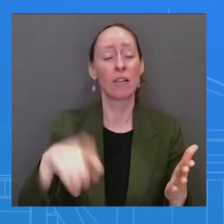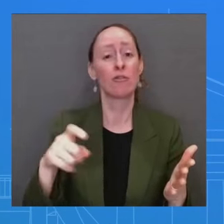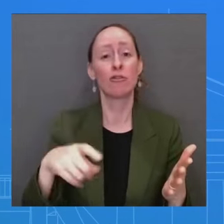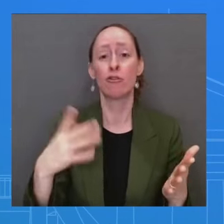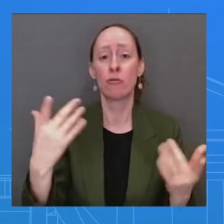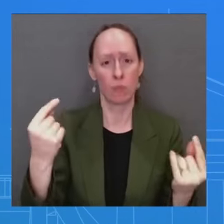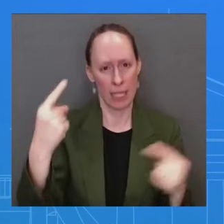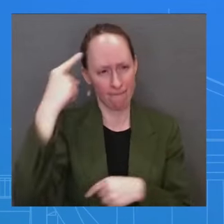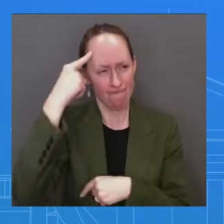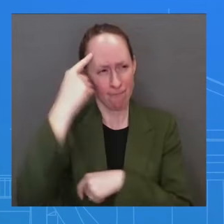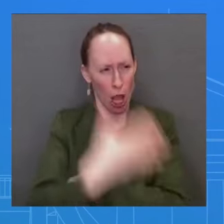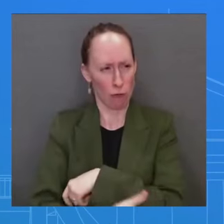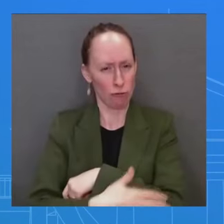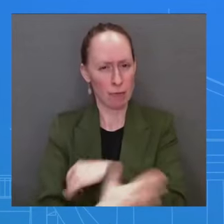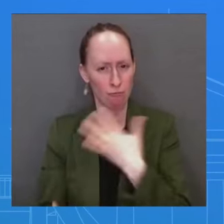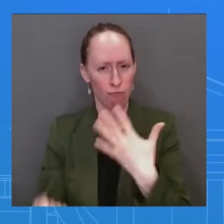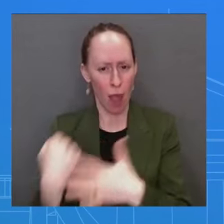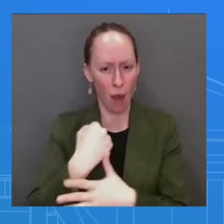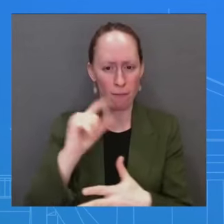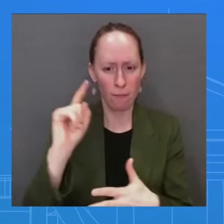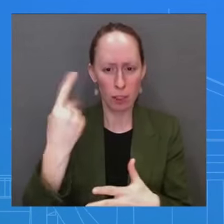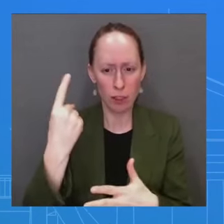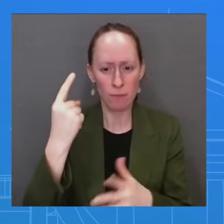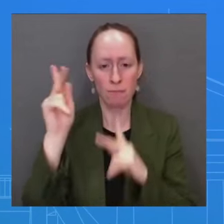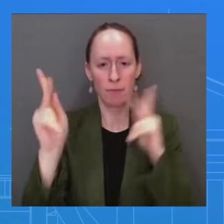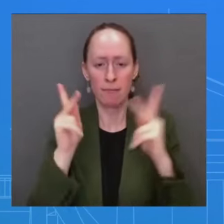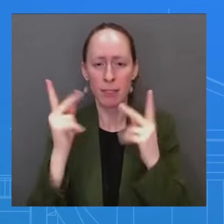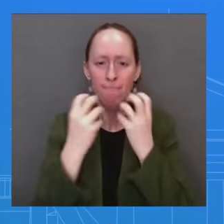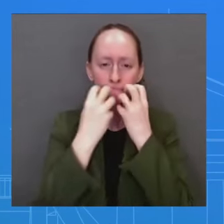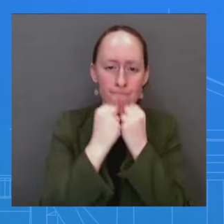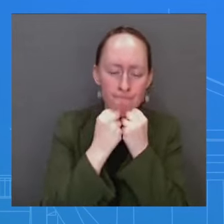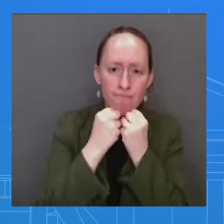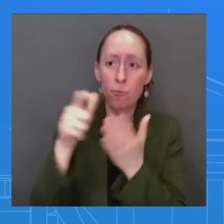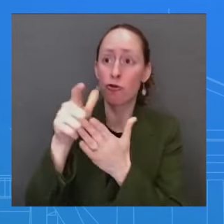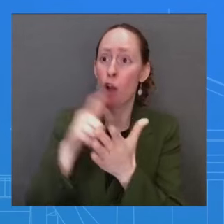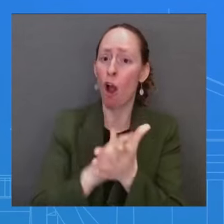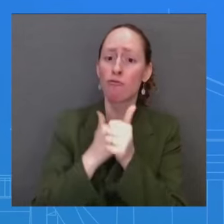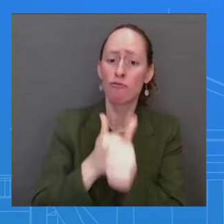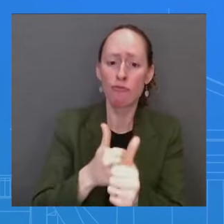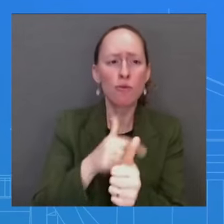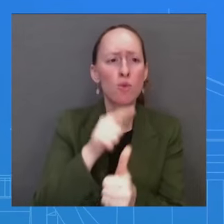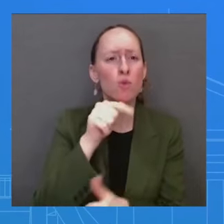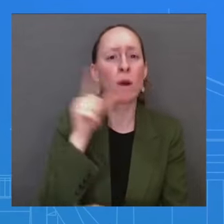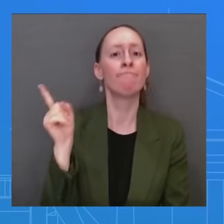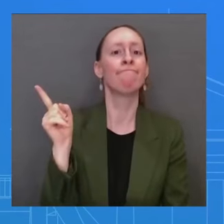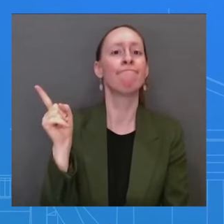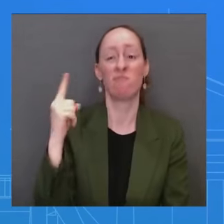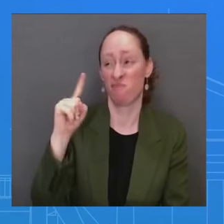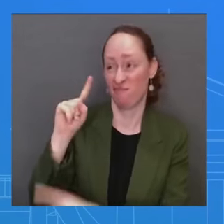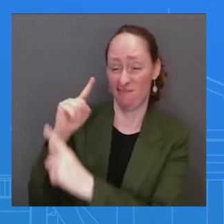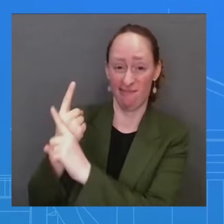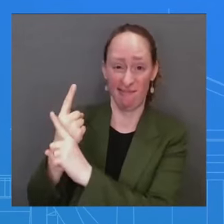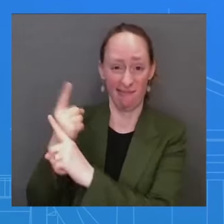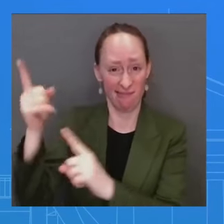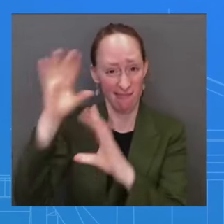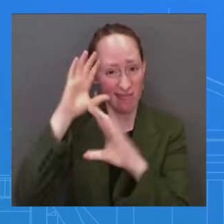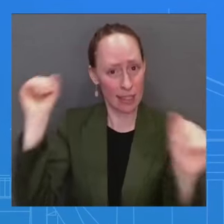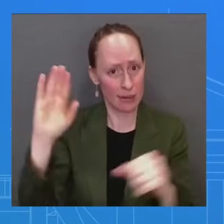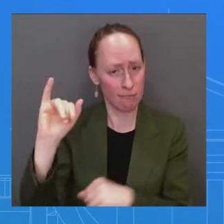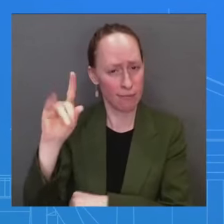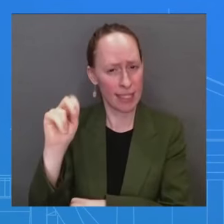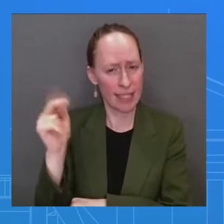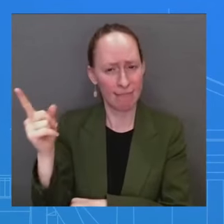above themselves, like President Biden does every day. And there are there's no one who would even imagine Joe Biden being afraid